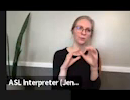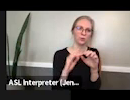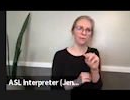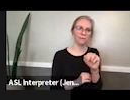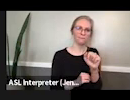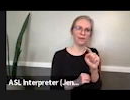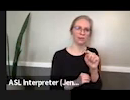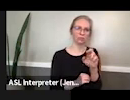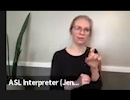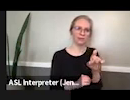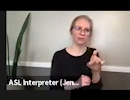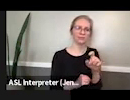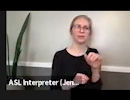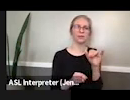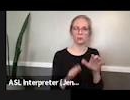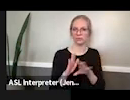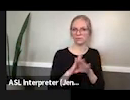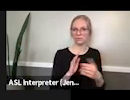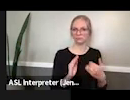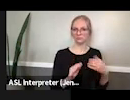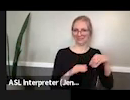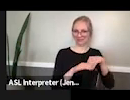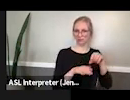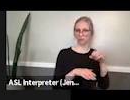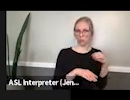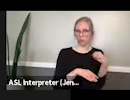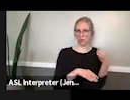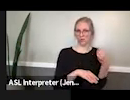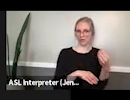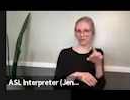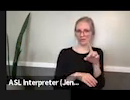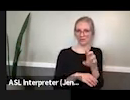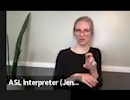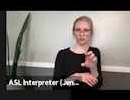is developed in Oregon by Dr. Charity Rowland.